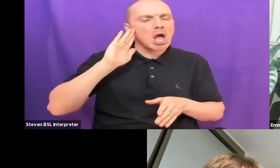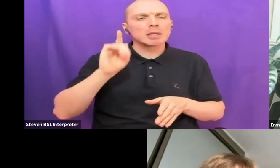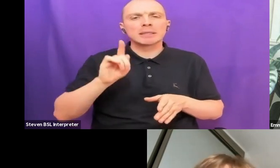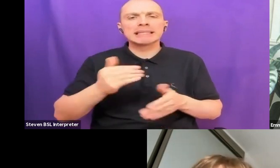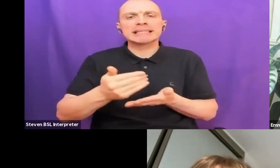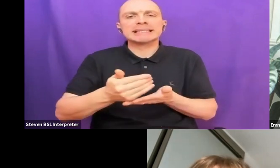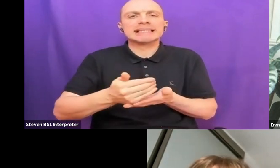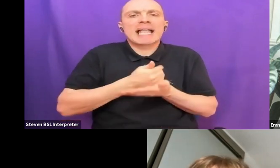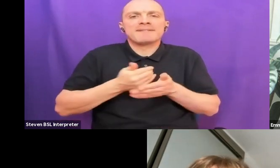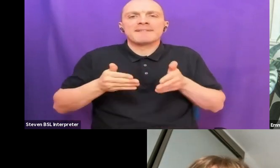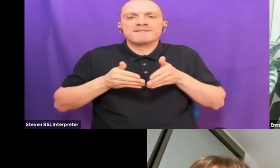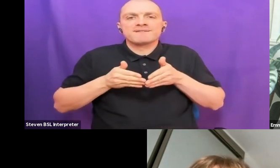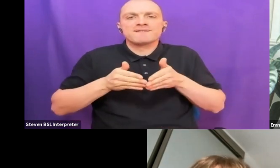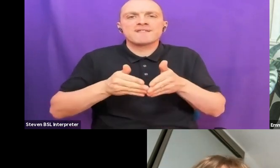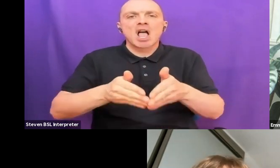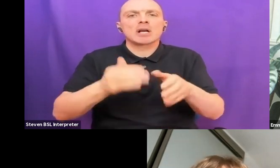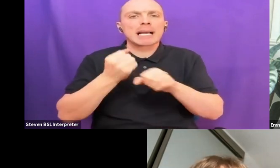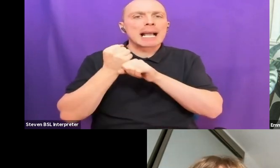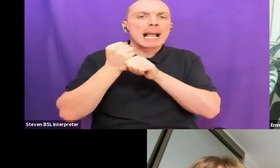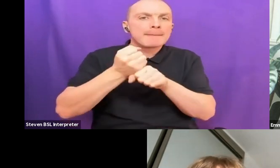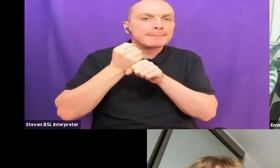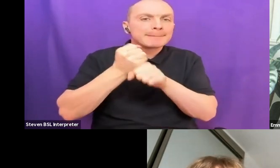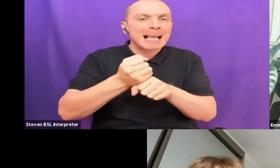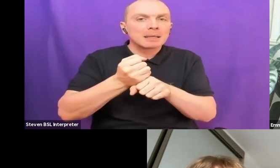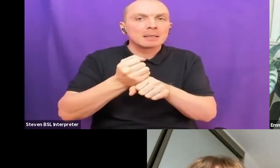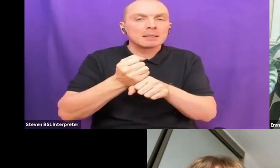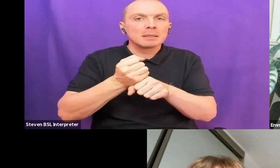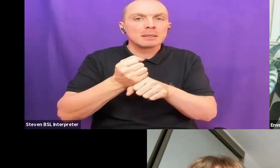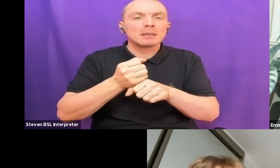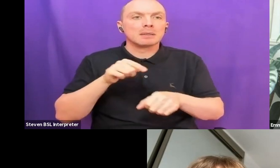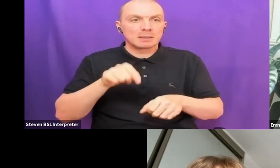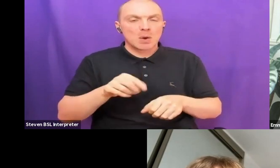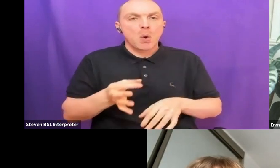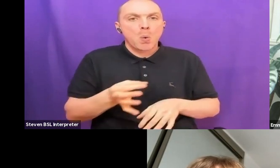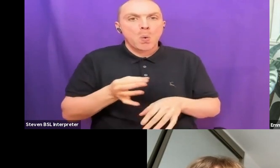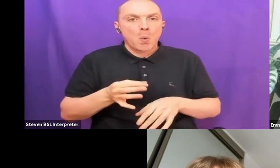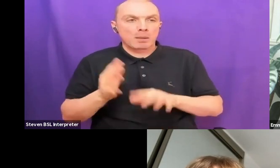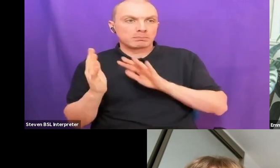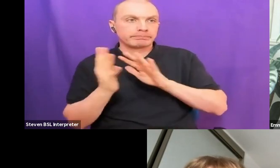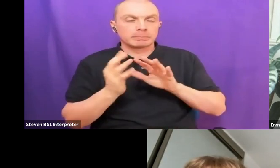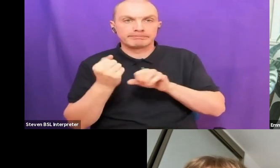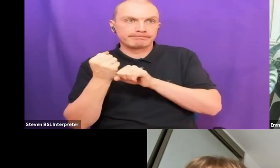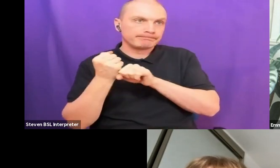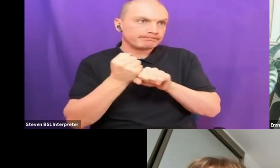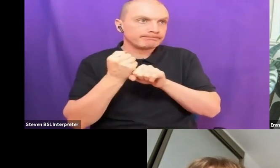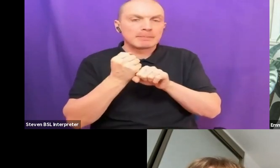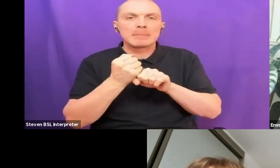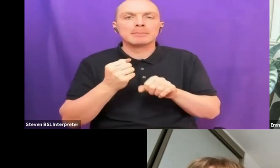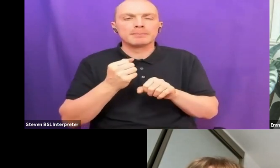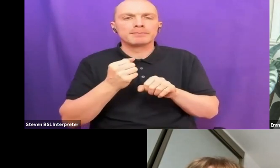campaign, where we had the local campaign to make sure that the ferry destination came in and out of Ardrossan.